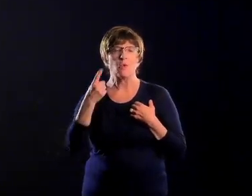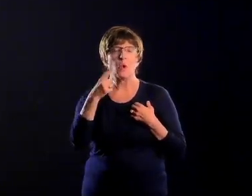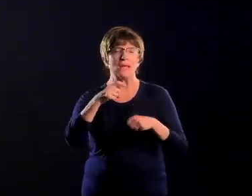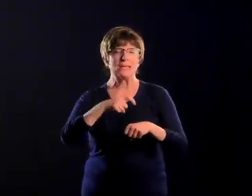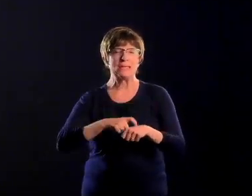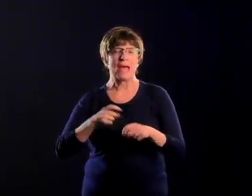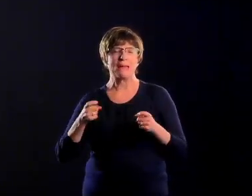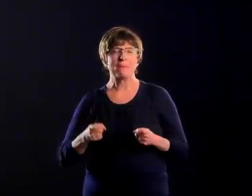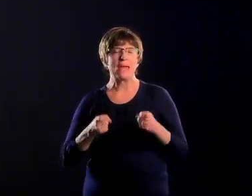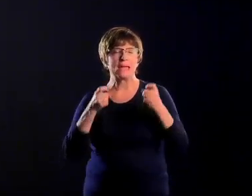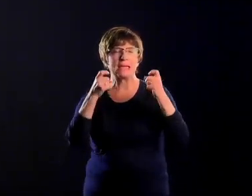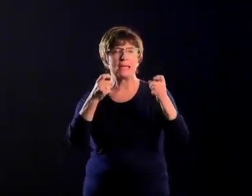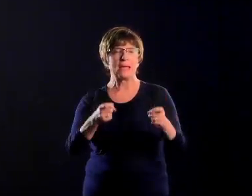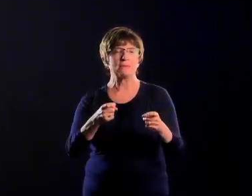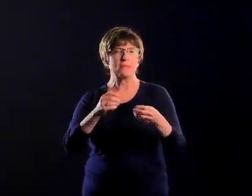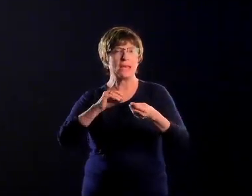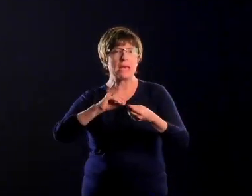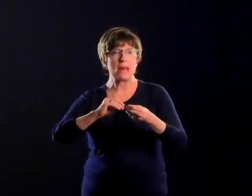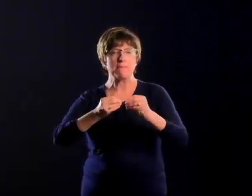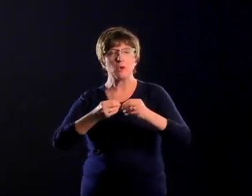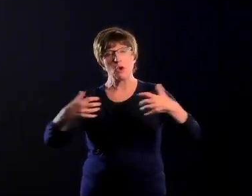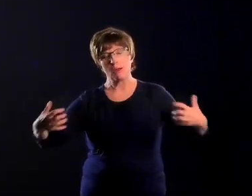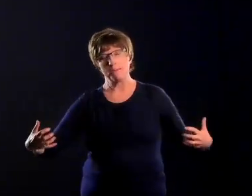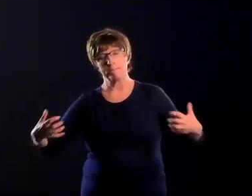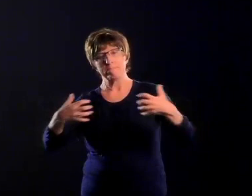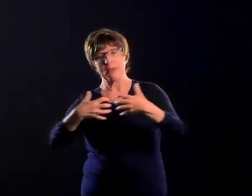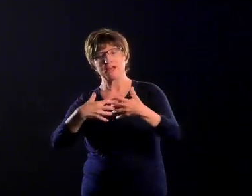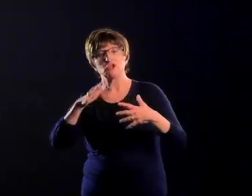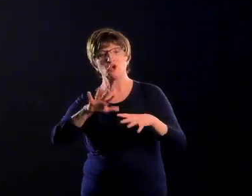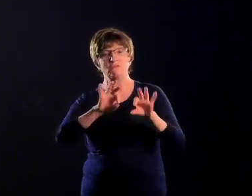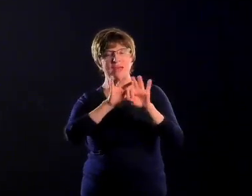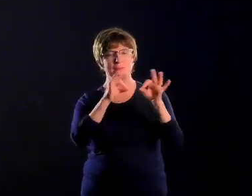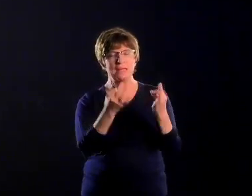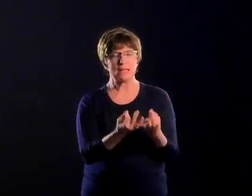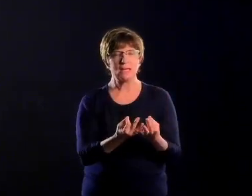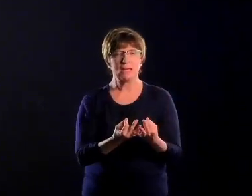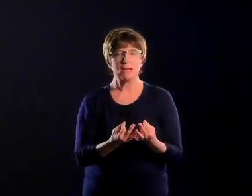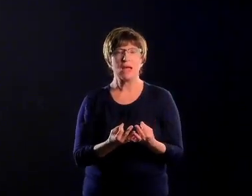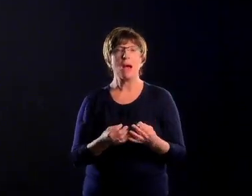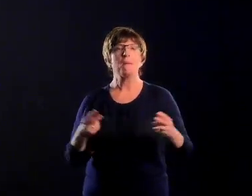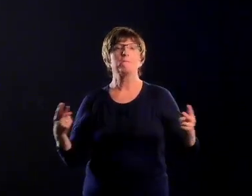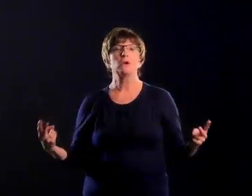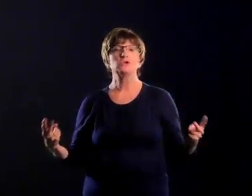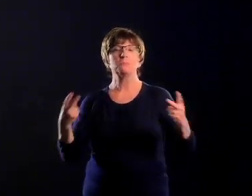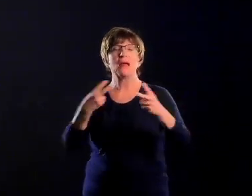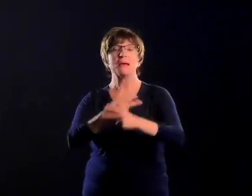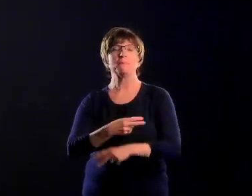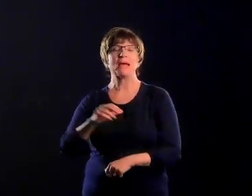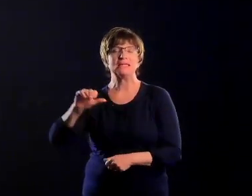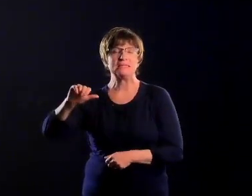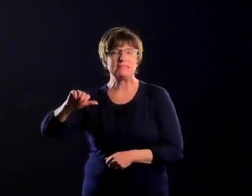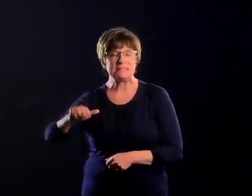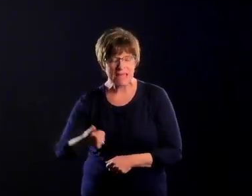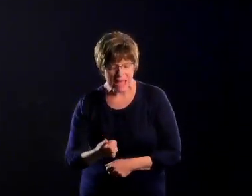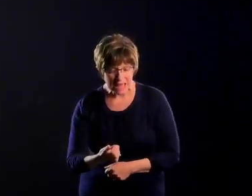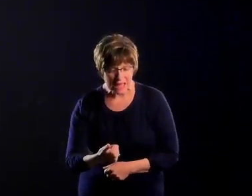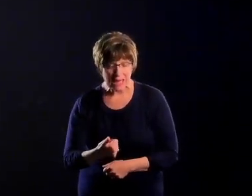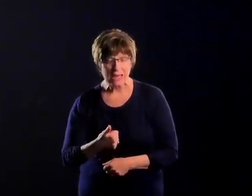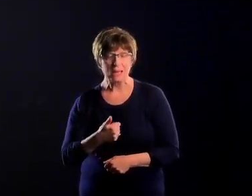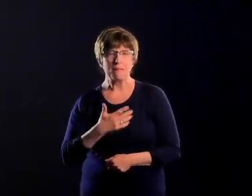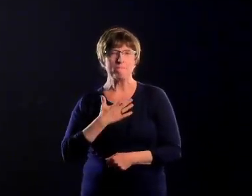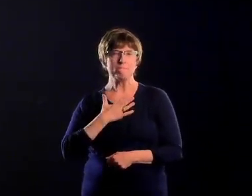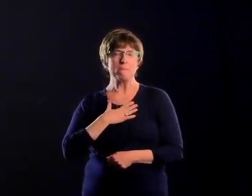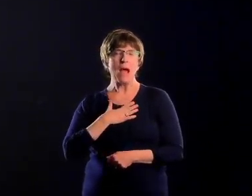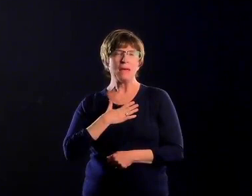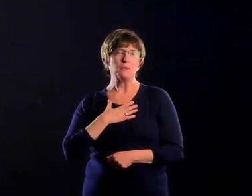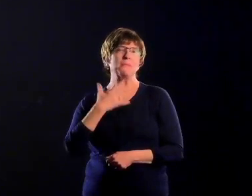whatever the number of your family members would be times 10. In my case, the five times 10 is 50. And for you